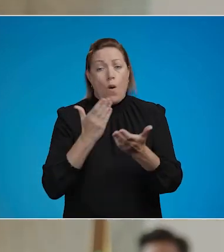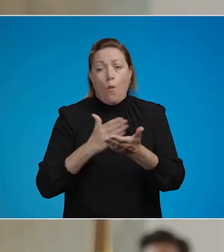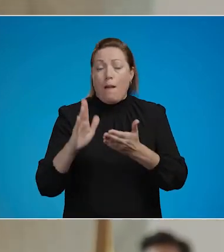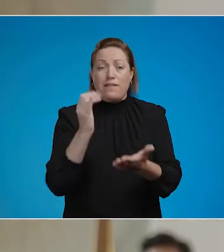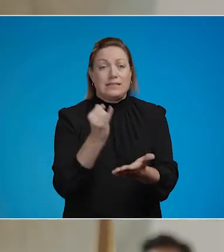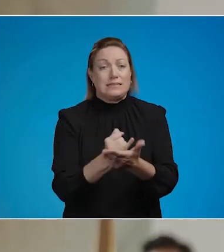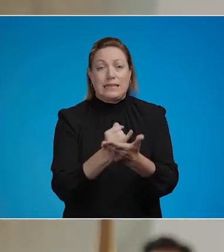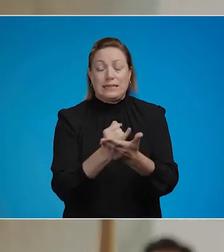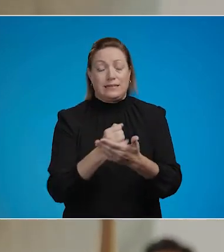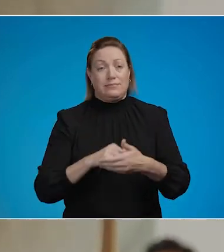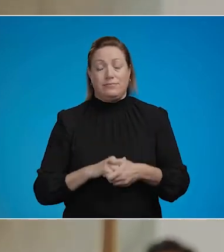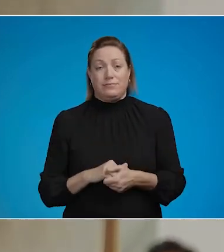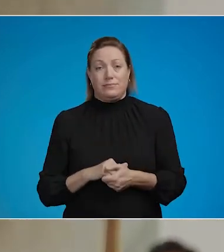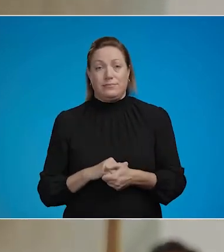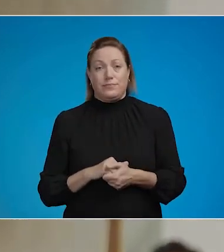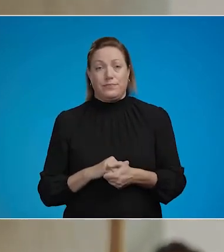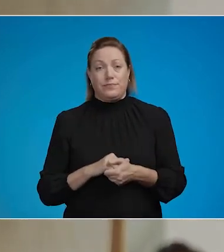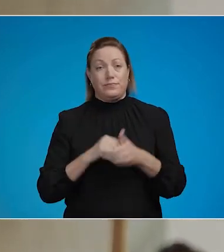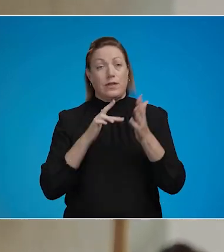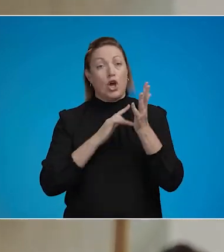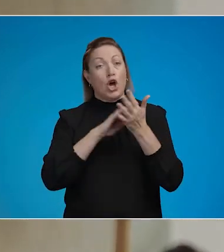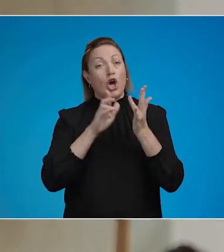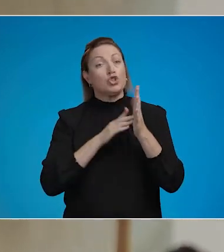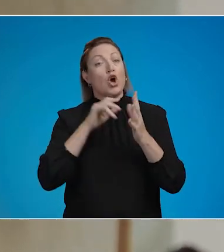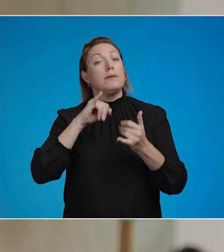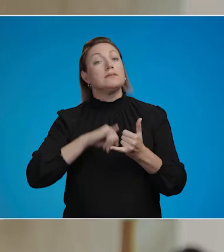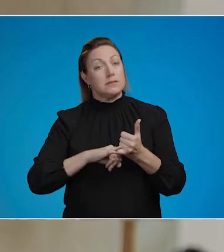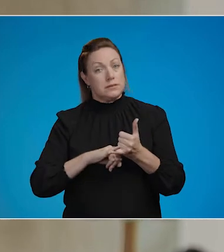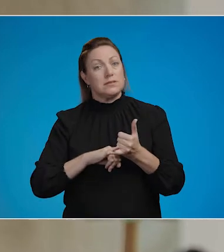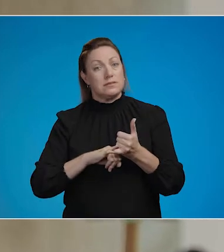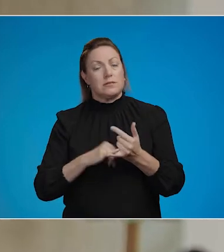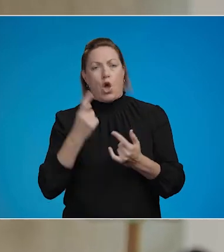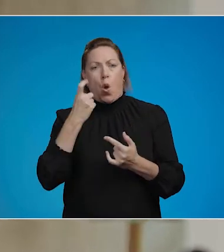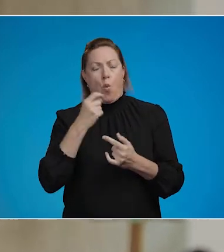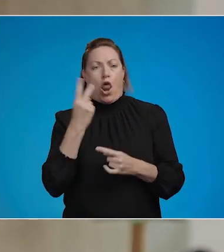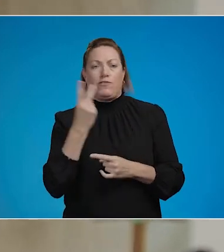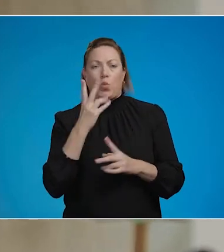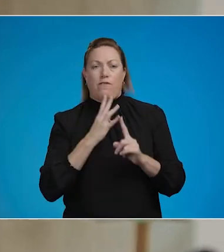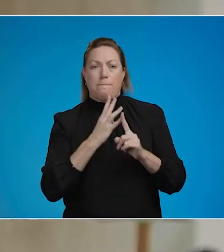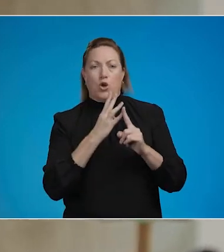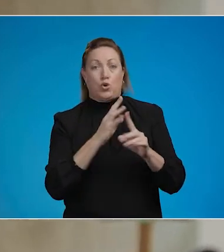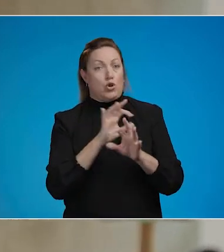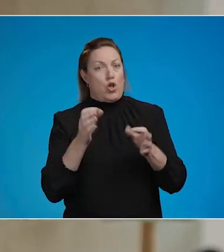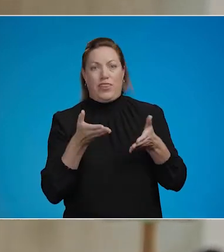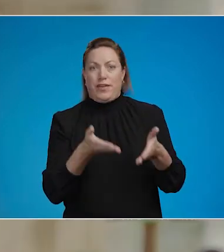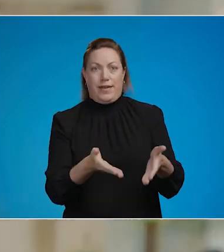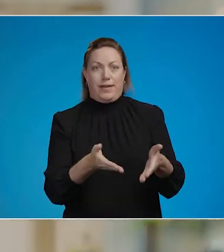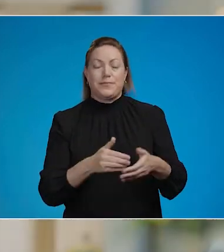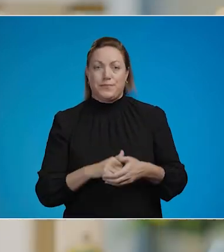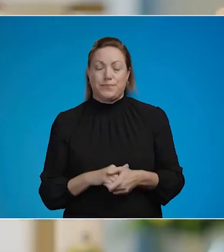Thomas, called the twin, who was one of the twelve, was not with them when Jesus came.